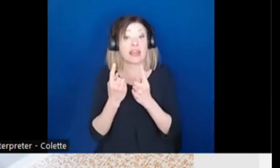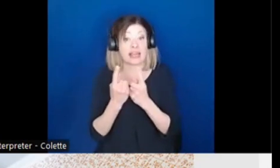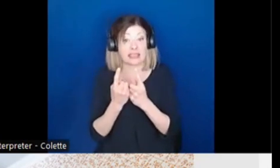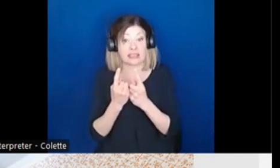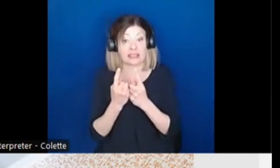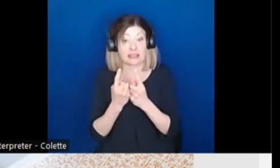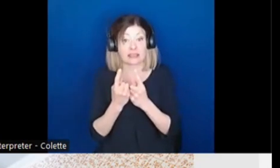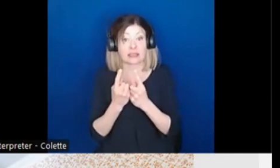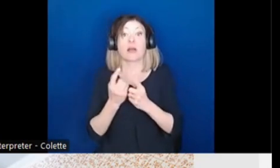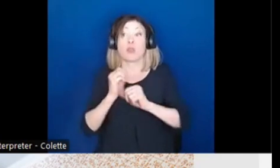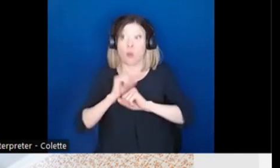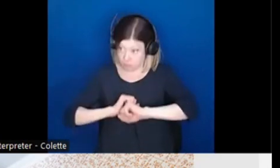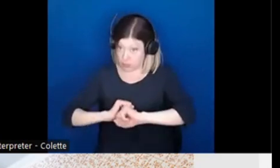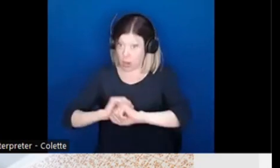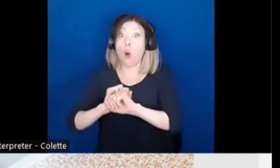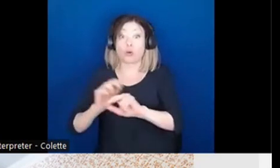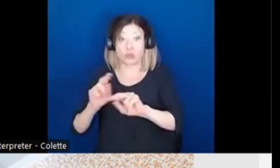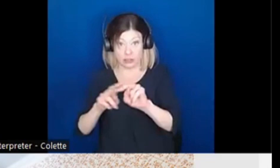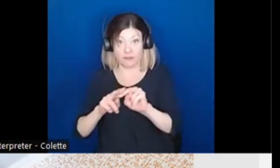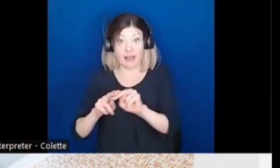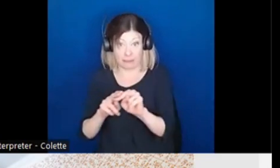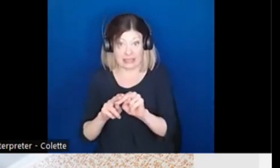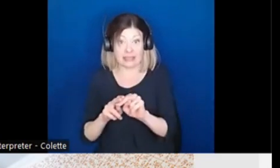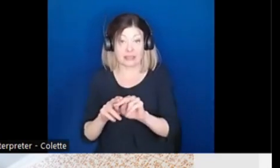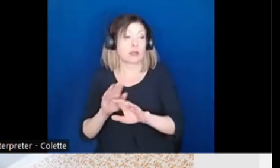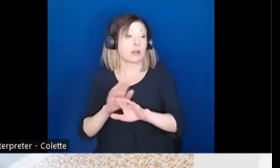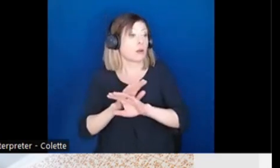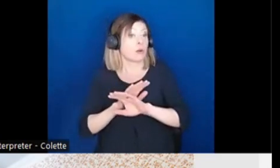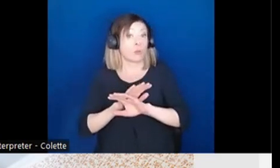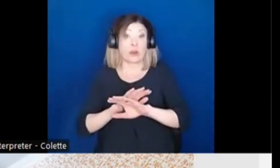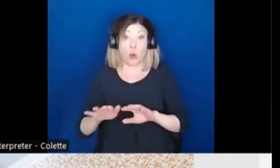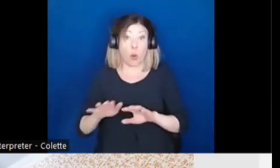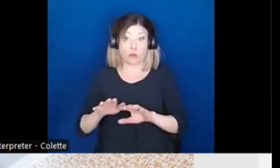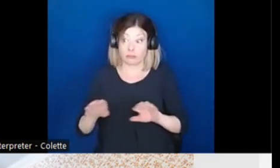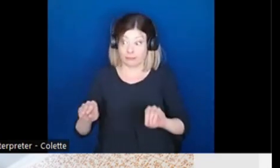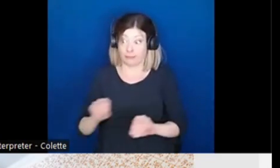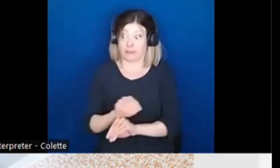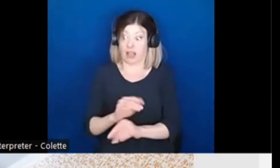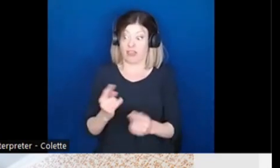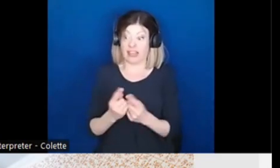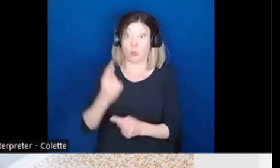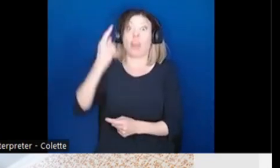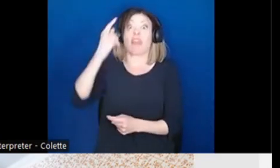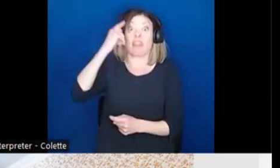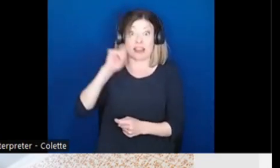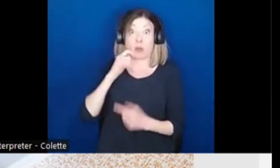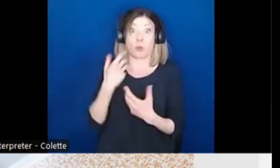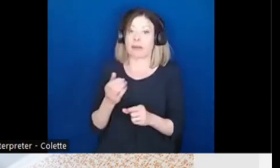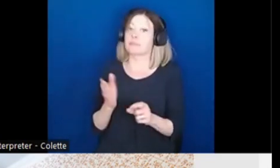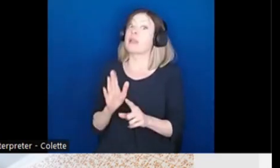think they would have had. We're showing you their possessions, which is, which is brilliant. So what you can see